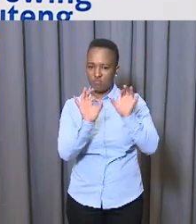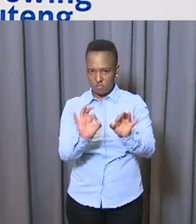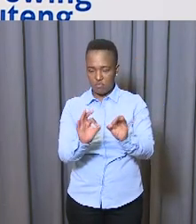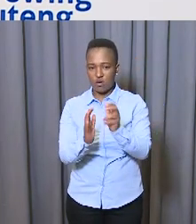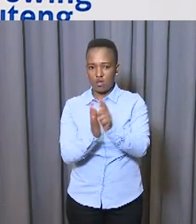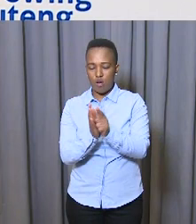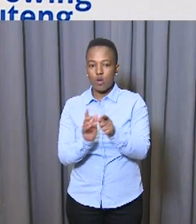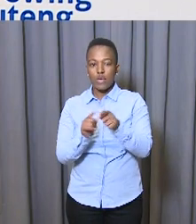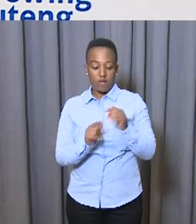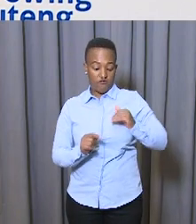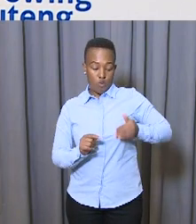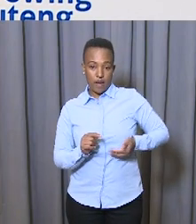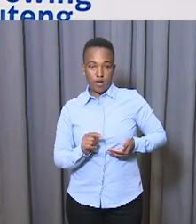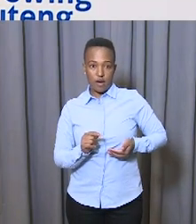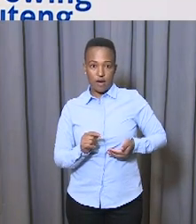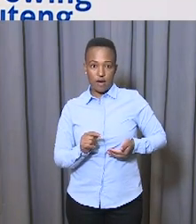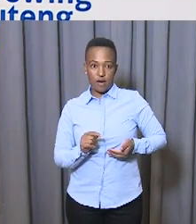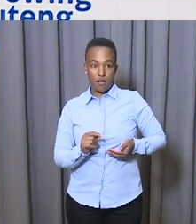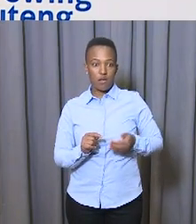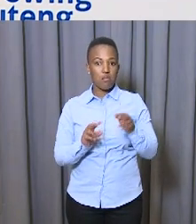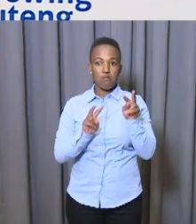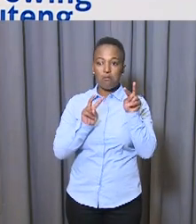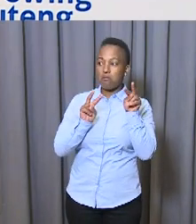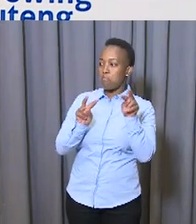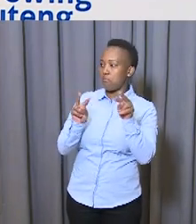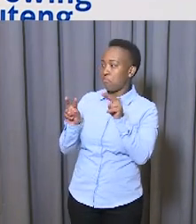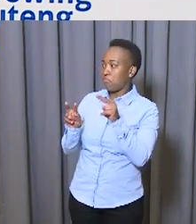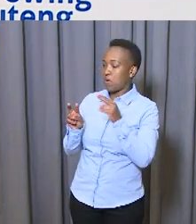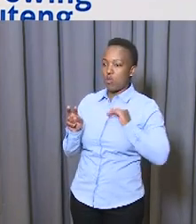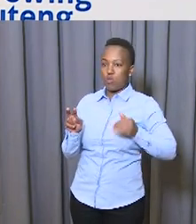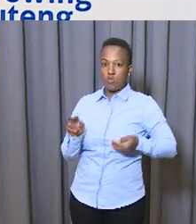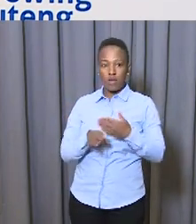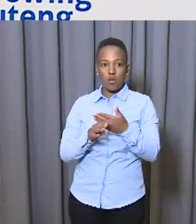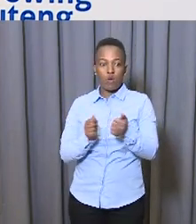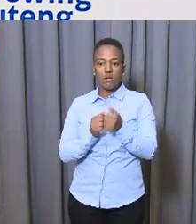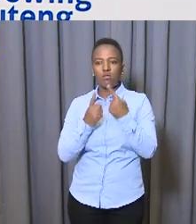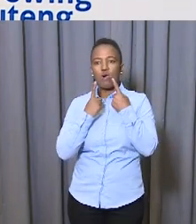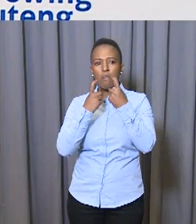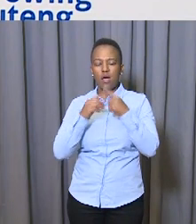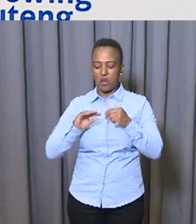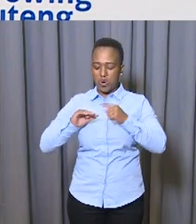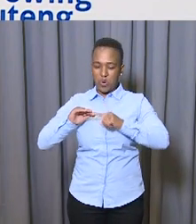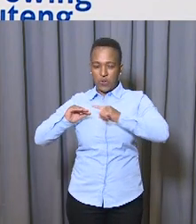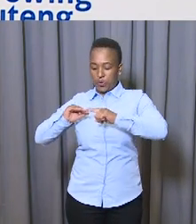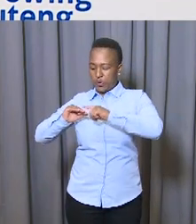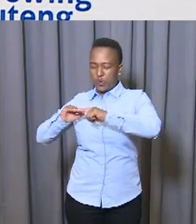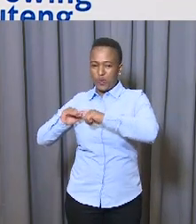The women who I've been looking at, some of them, my colleagues, are complaining about their nails,